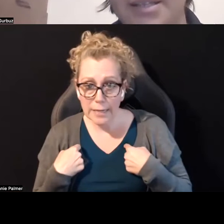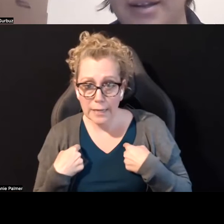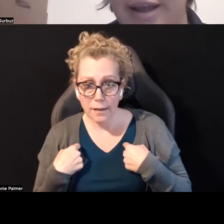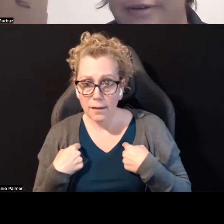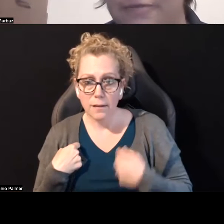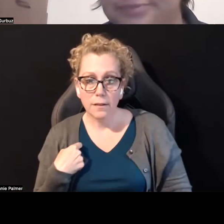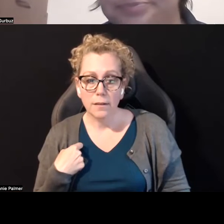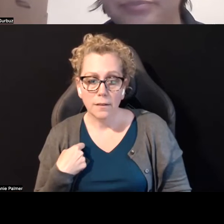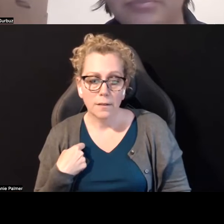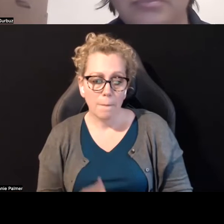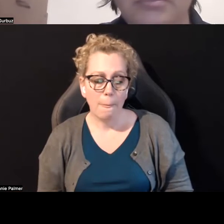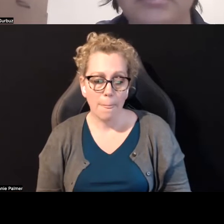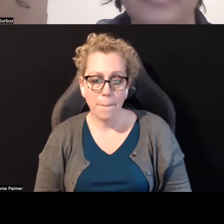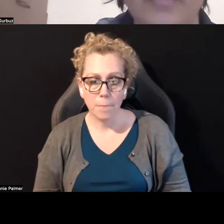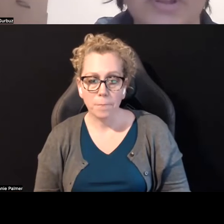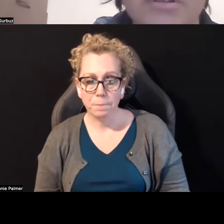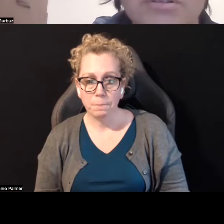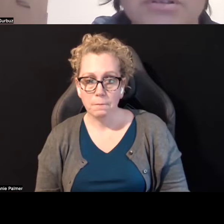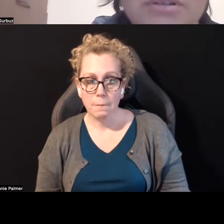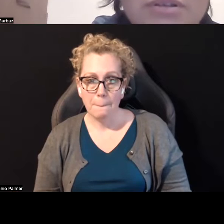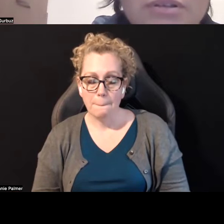15 slides that I have.